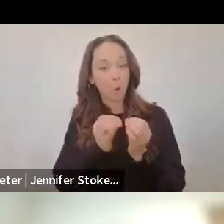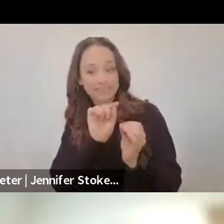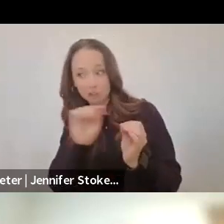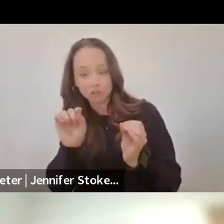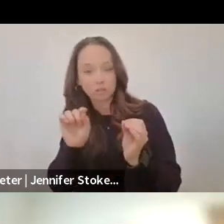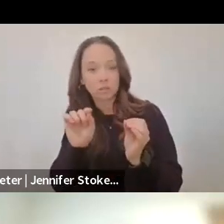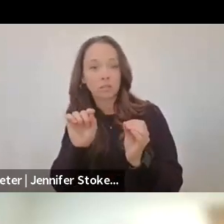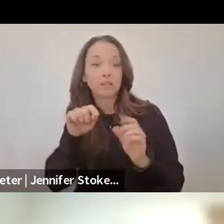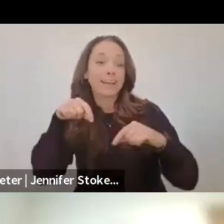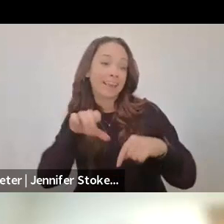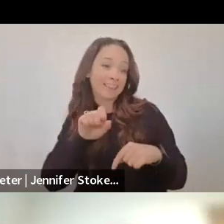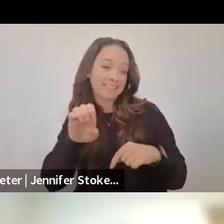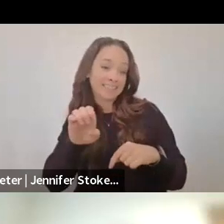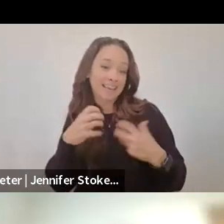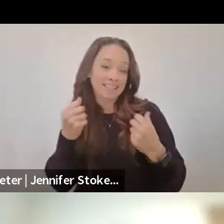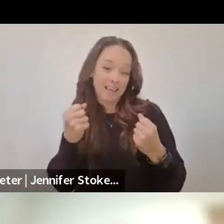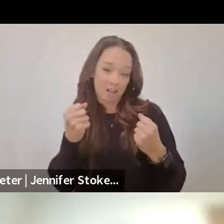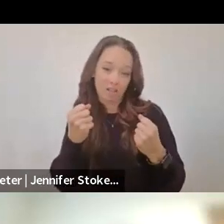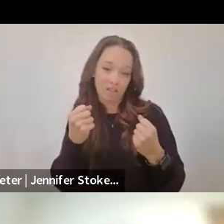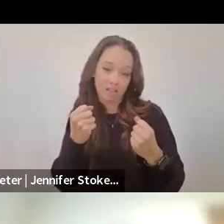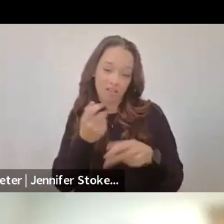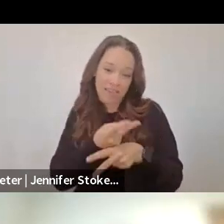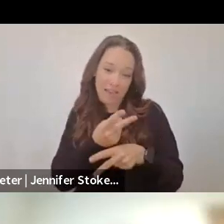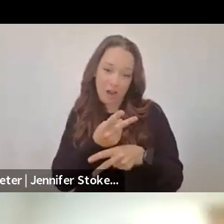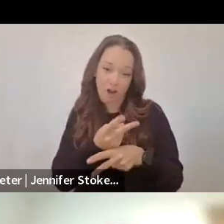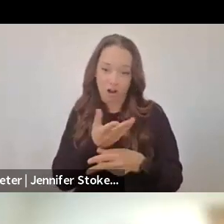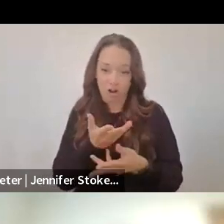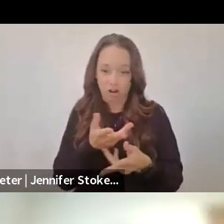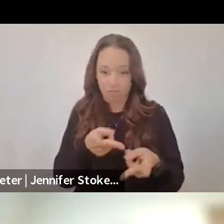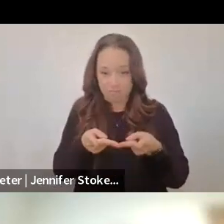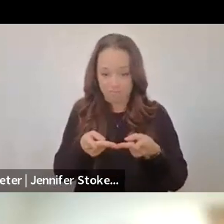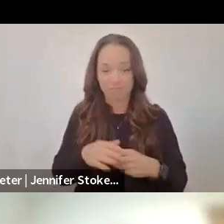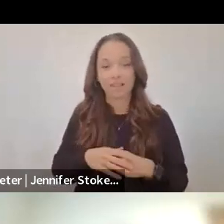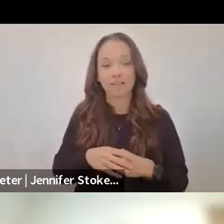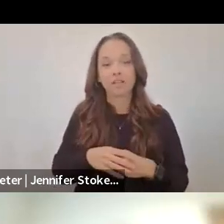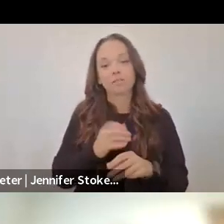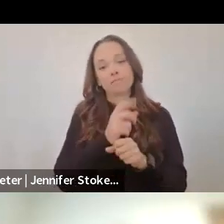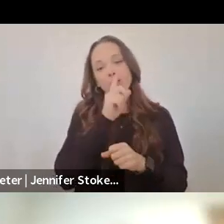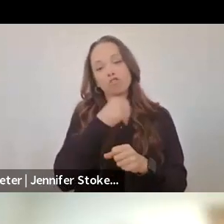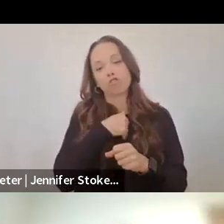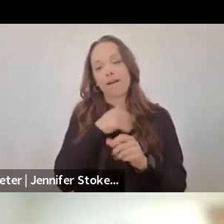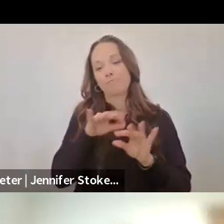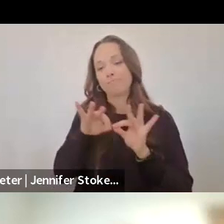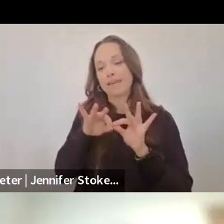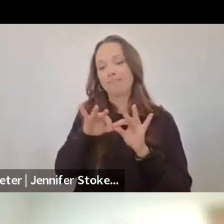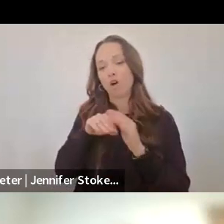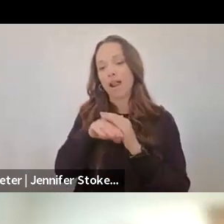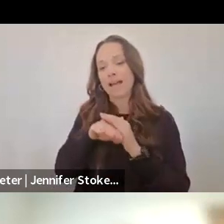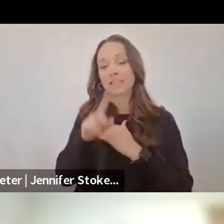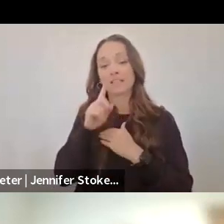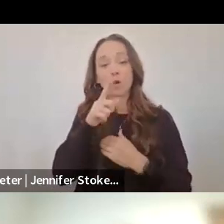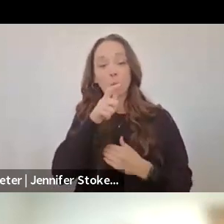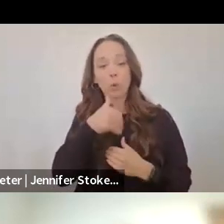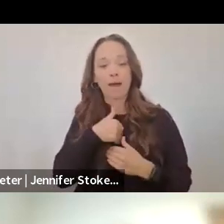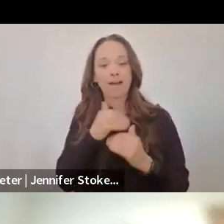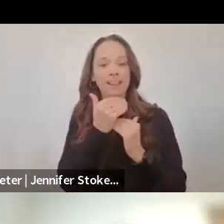particularly in this case, healthcare institutions, to ensure meaningful access for individuals who have limited